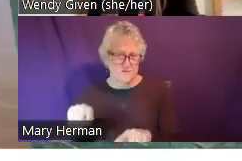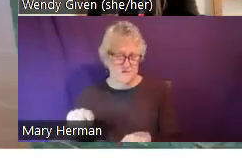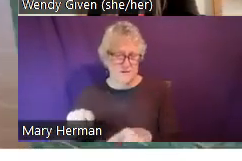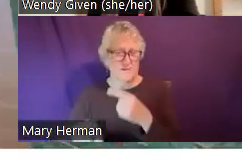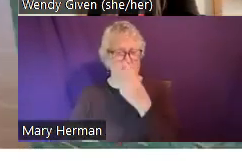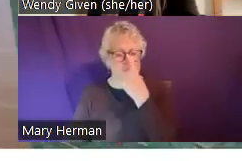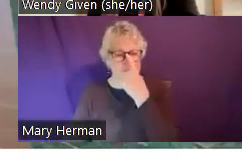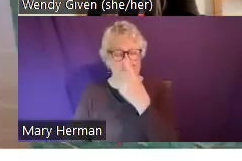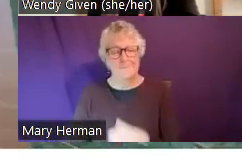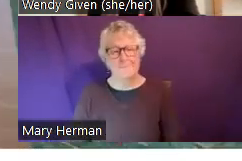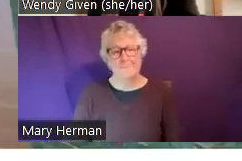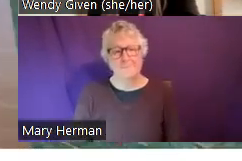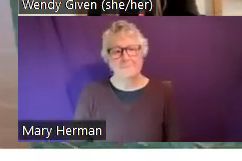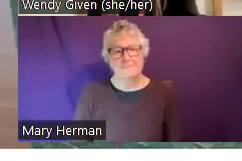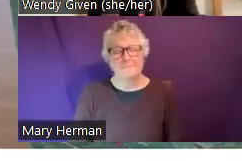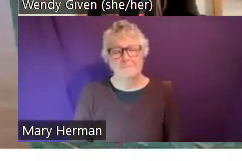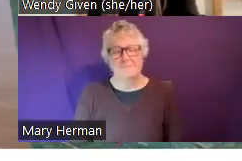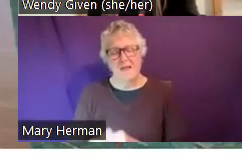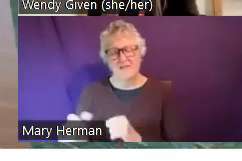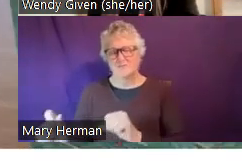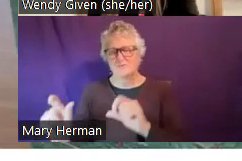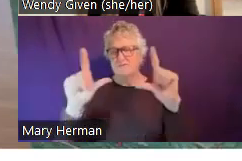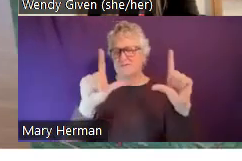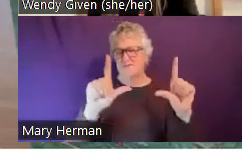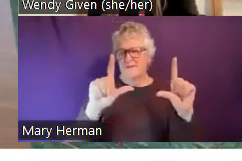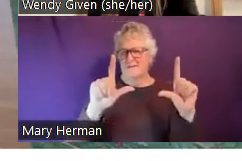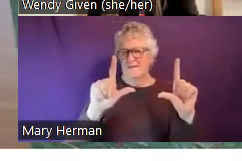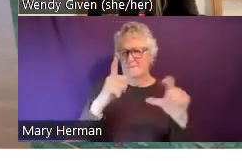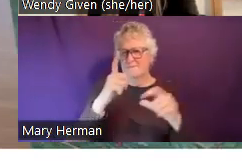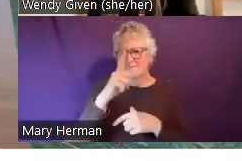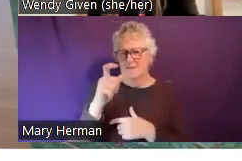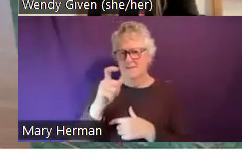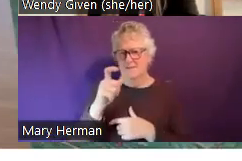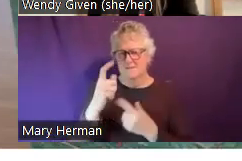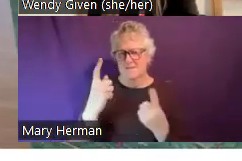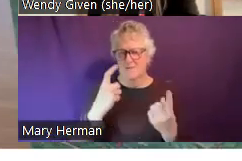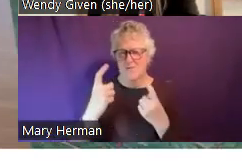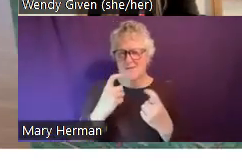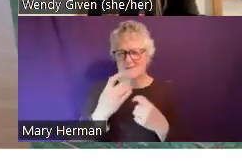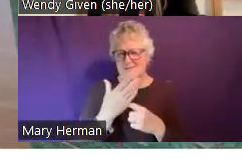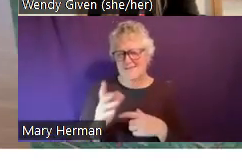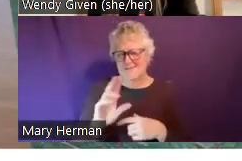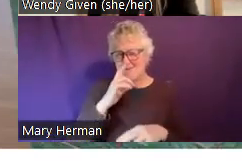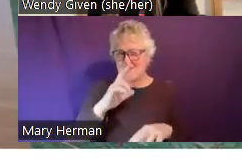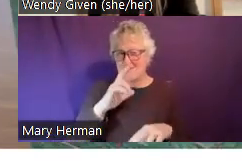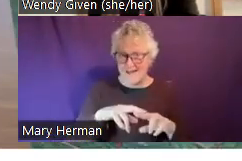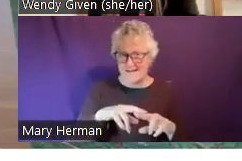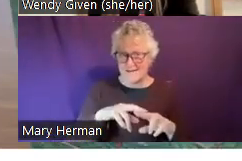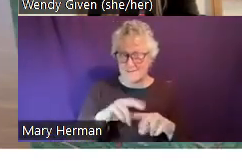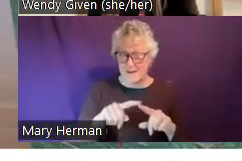just put this back up because those question things are fun but dizzying.